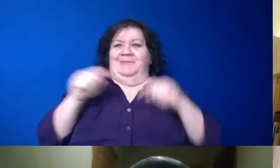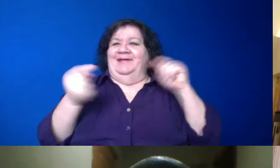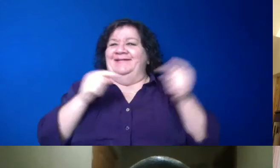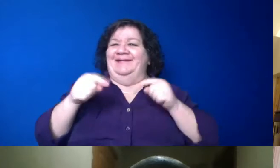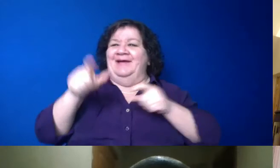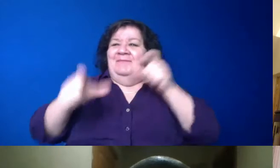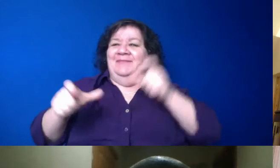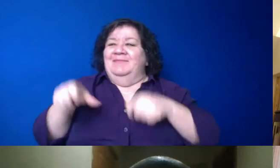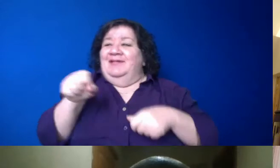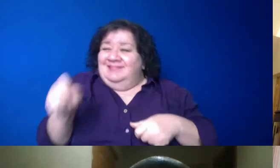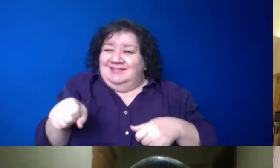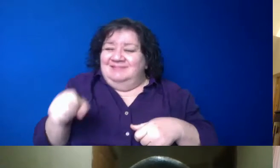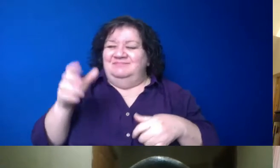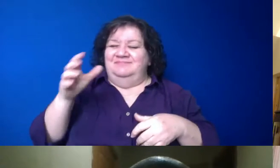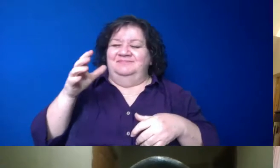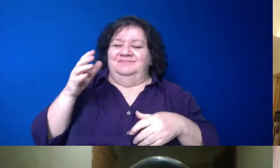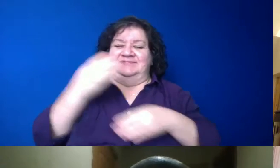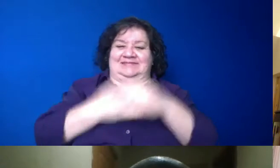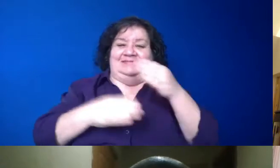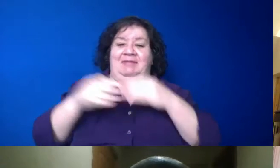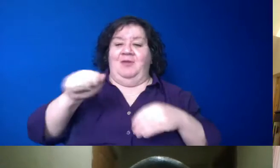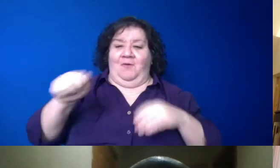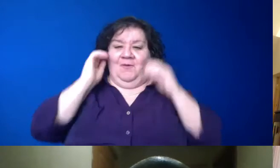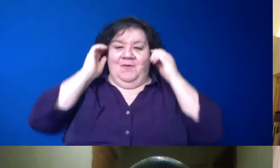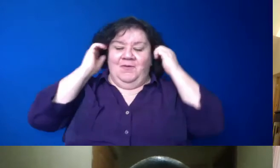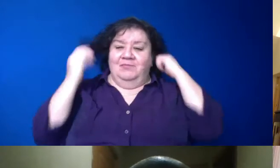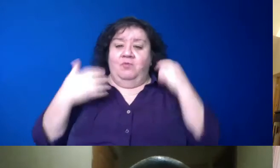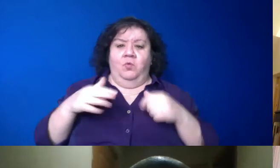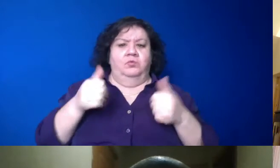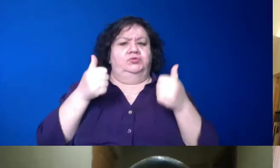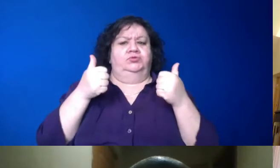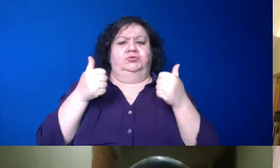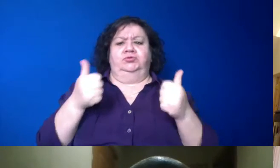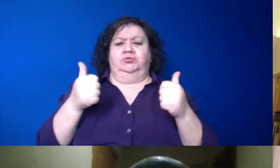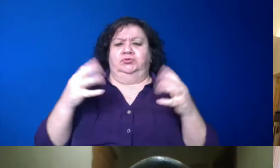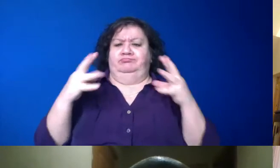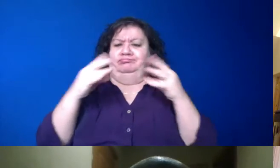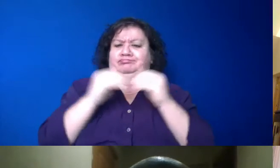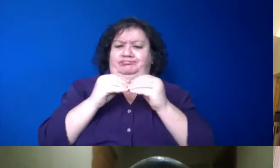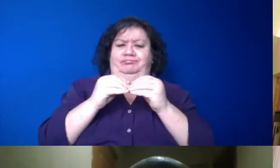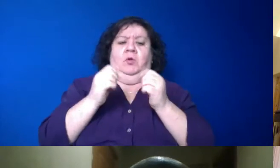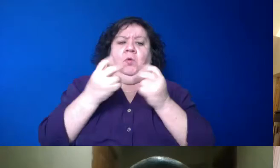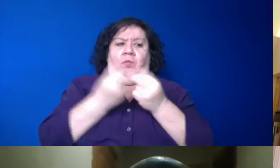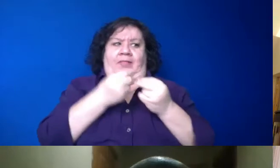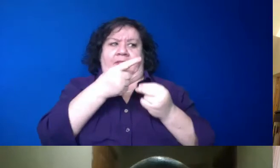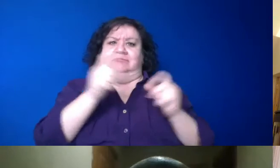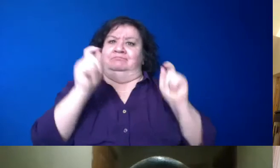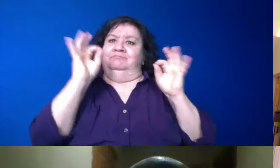long-term care and whether it could possibly have any institutional future. I hope